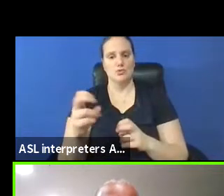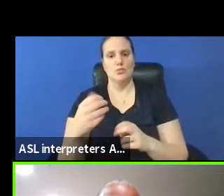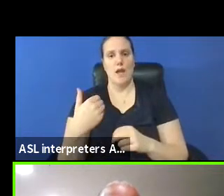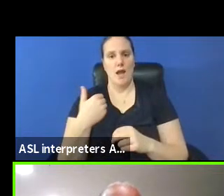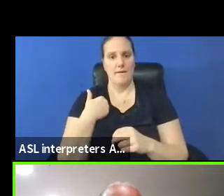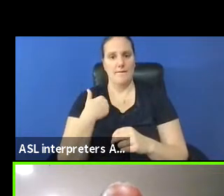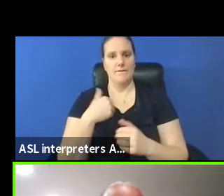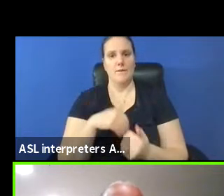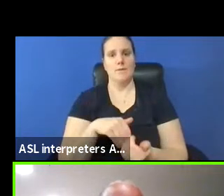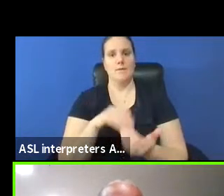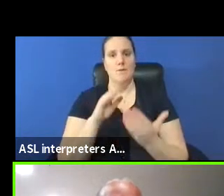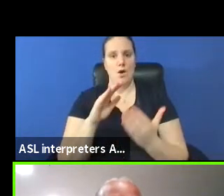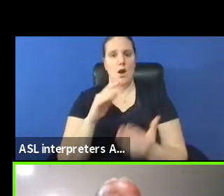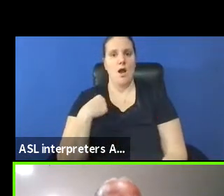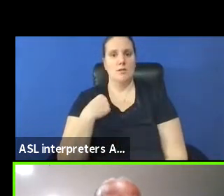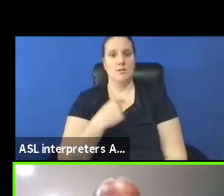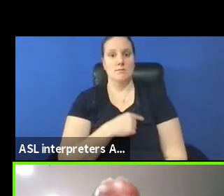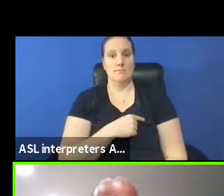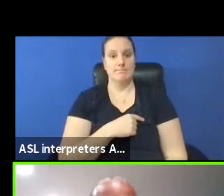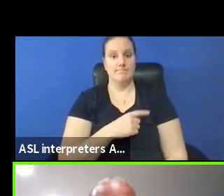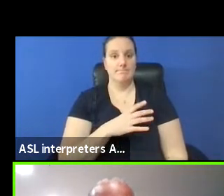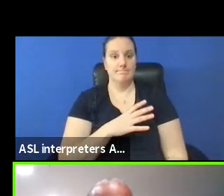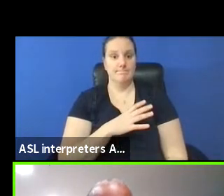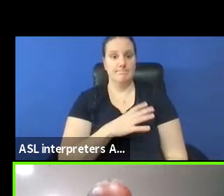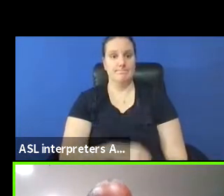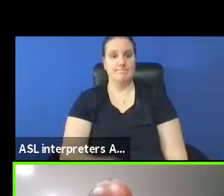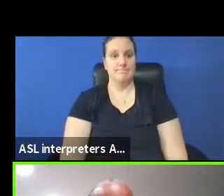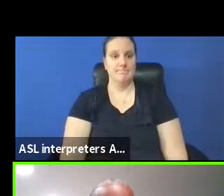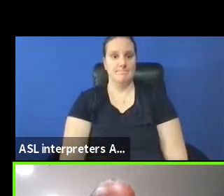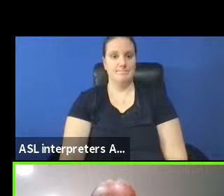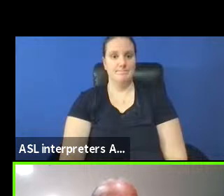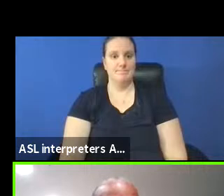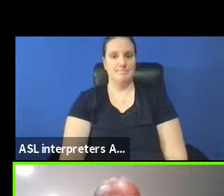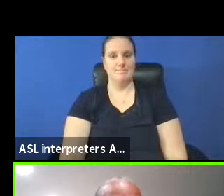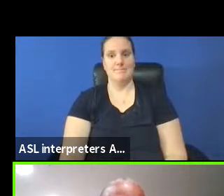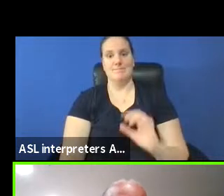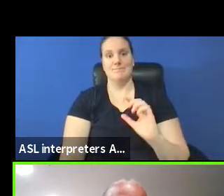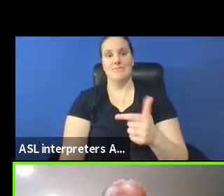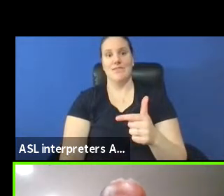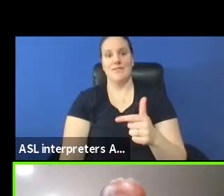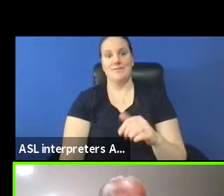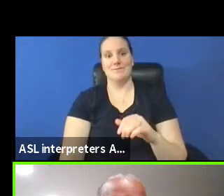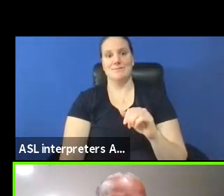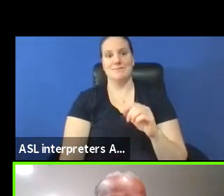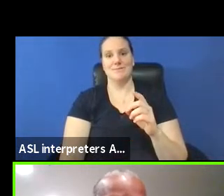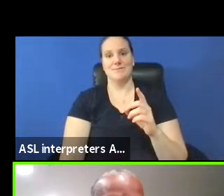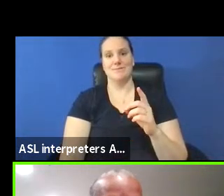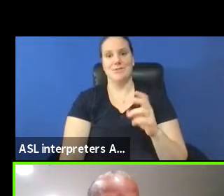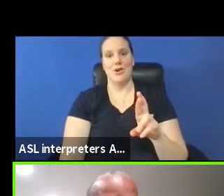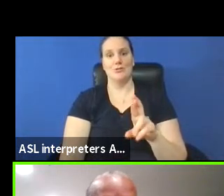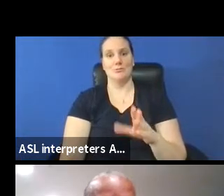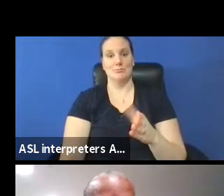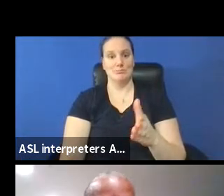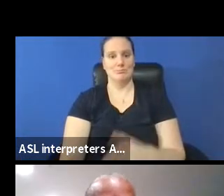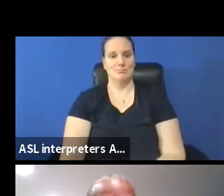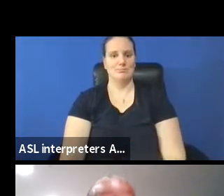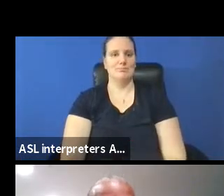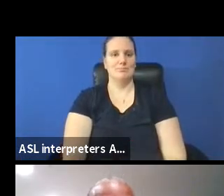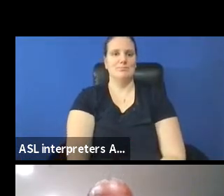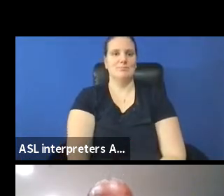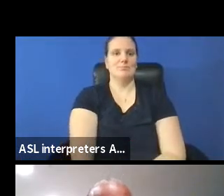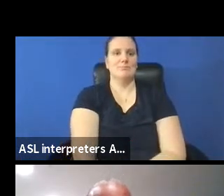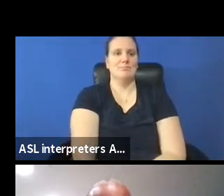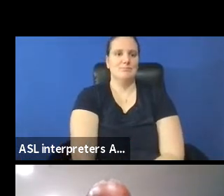us. So with that, I'm gonna flip it back to you, Dr. Hunt. Thank